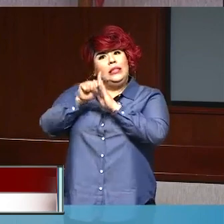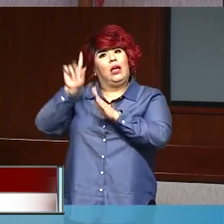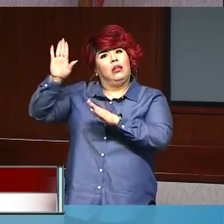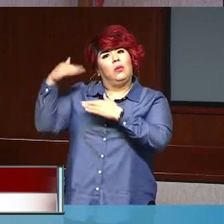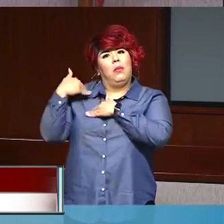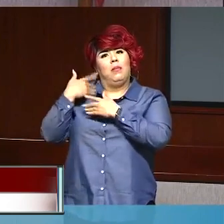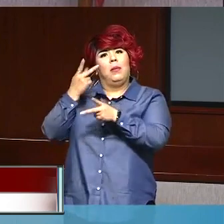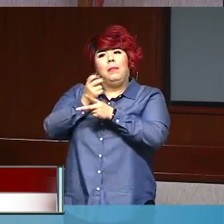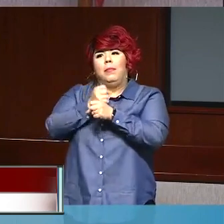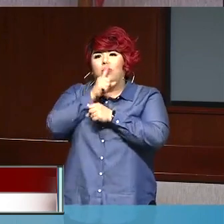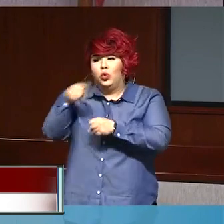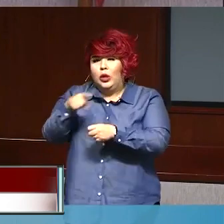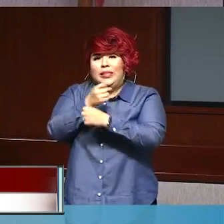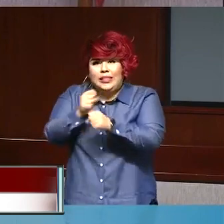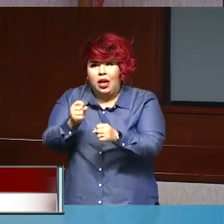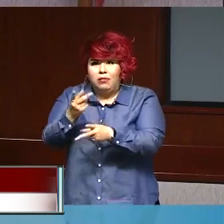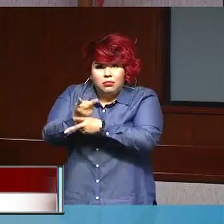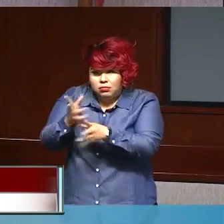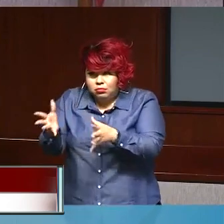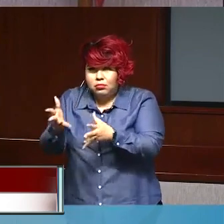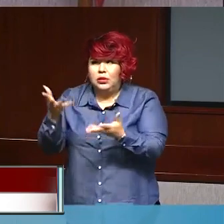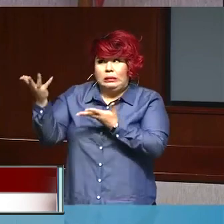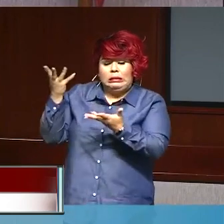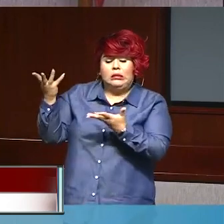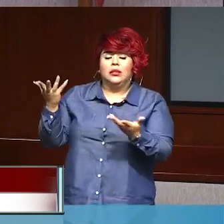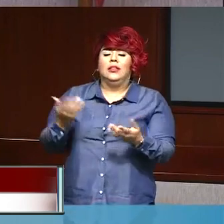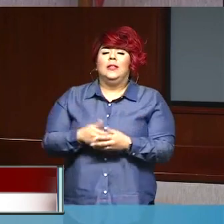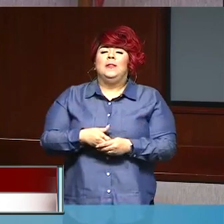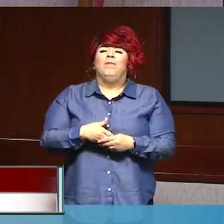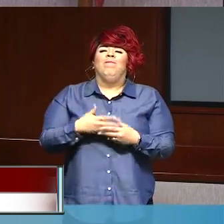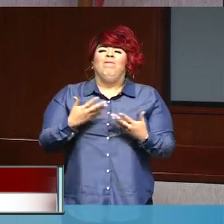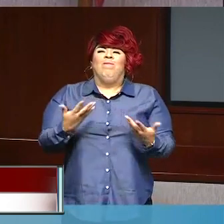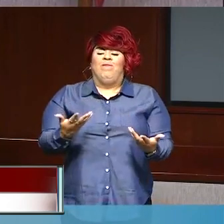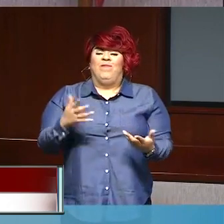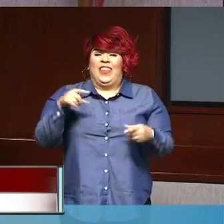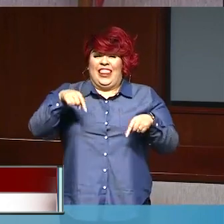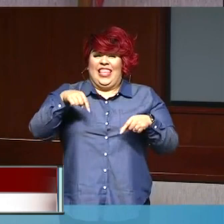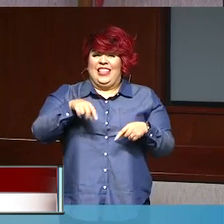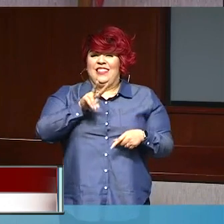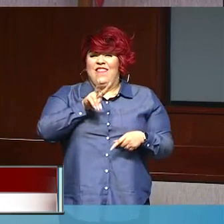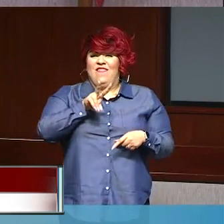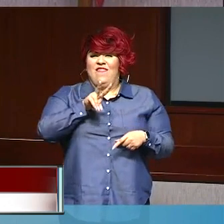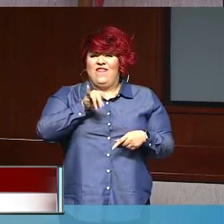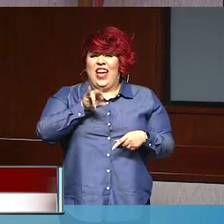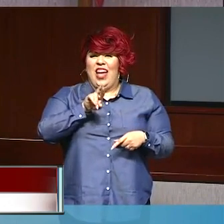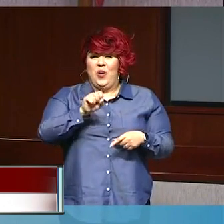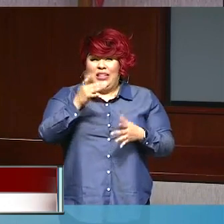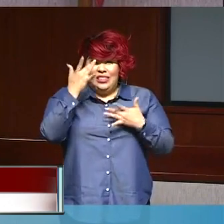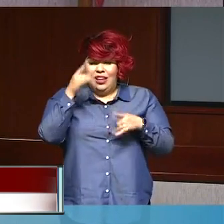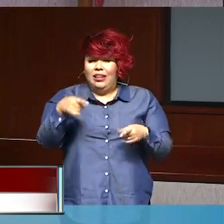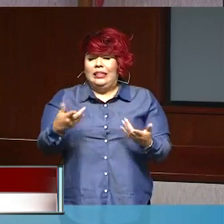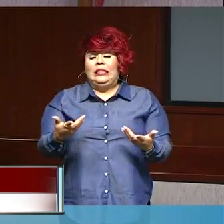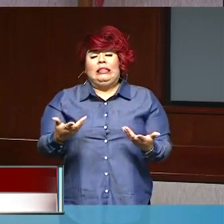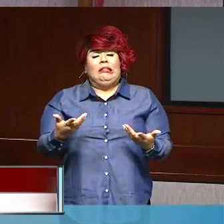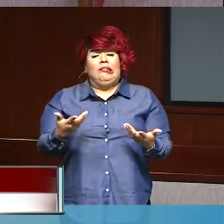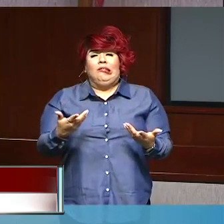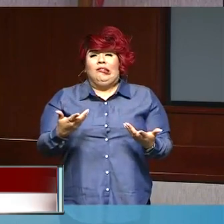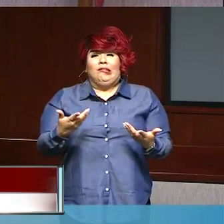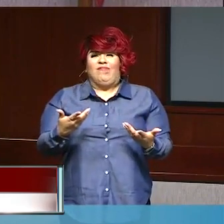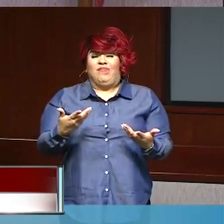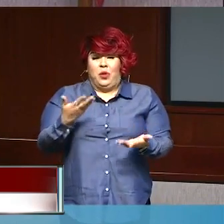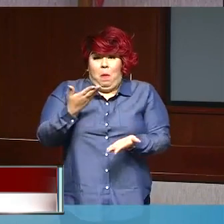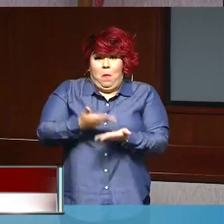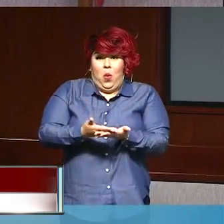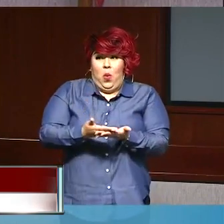cared for. I think this virus has shown that there are areas that need